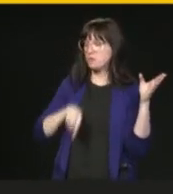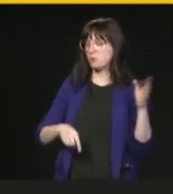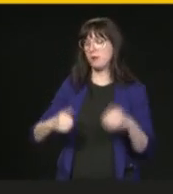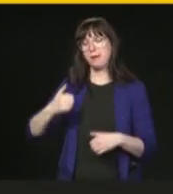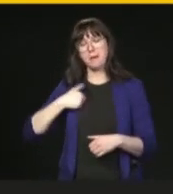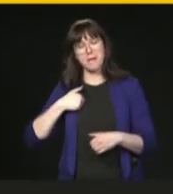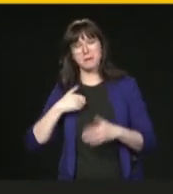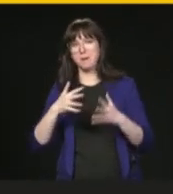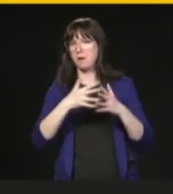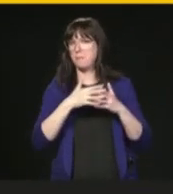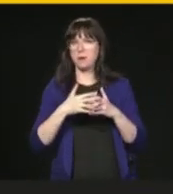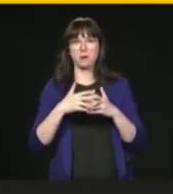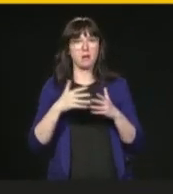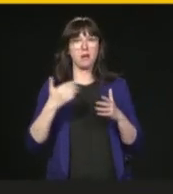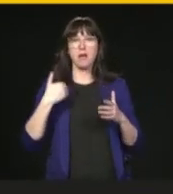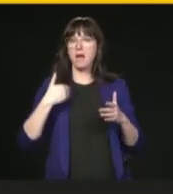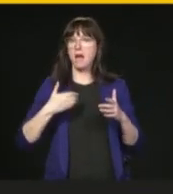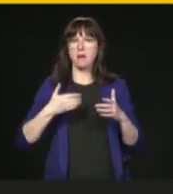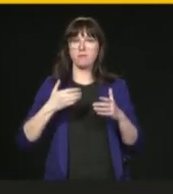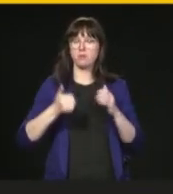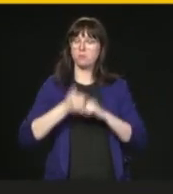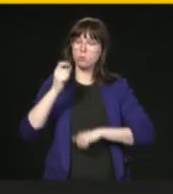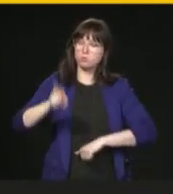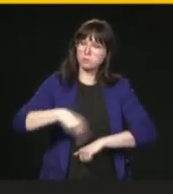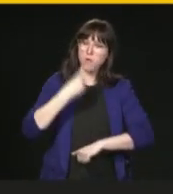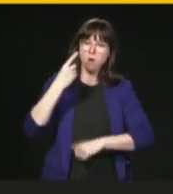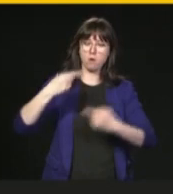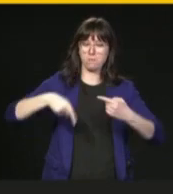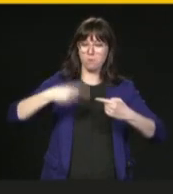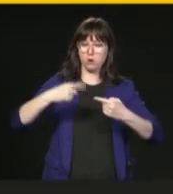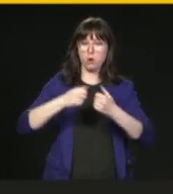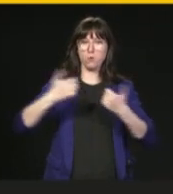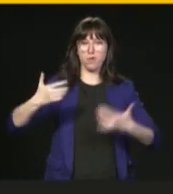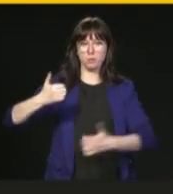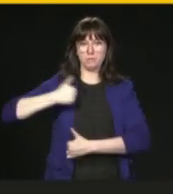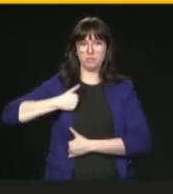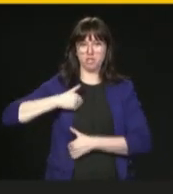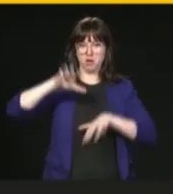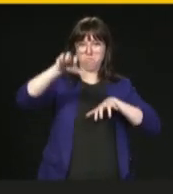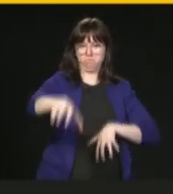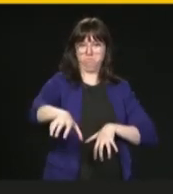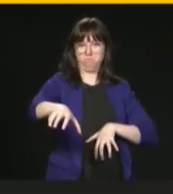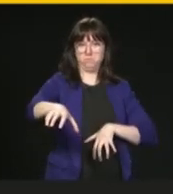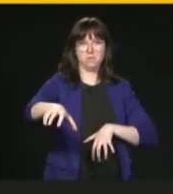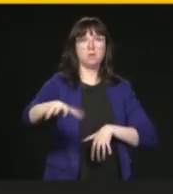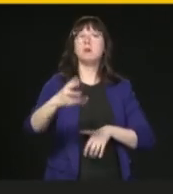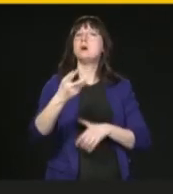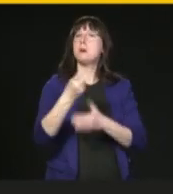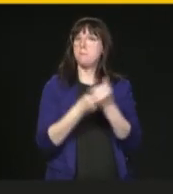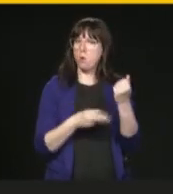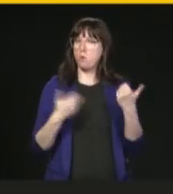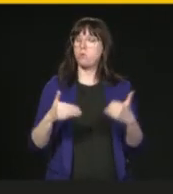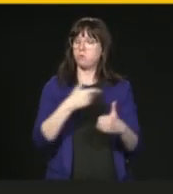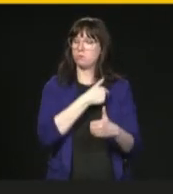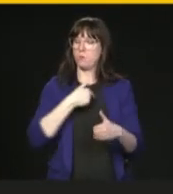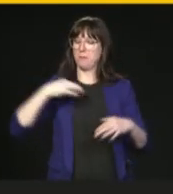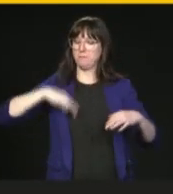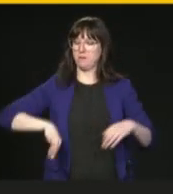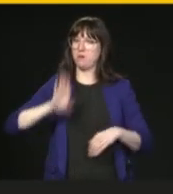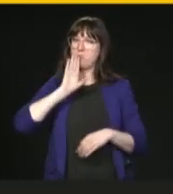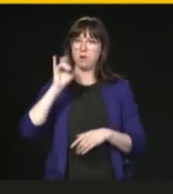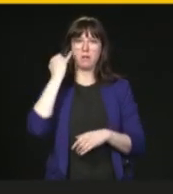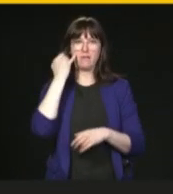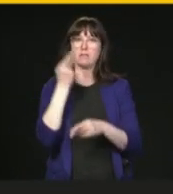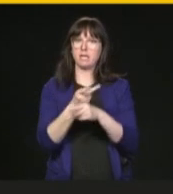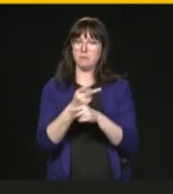the longest unmilitarized border in the world, and it is very much in both of our interests for it to remain